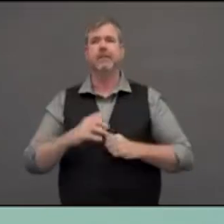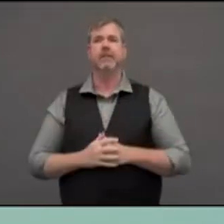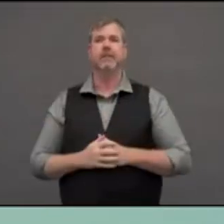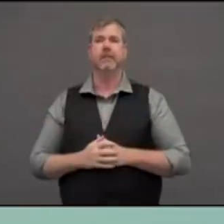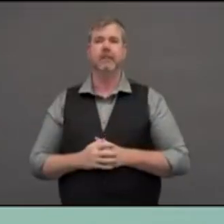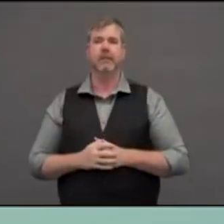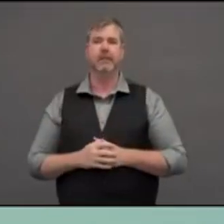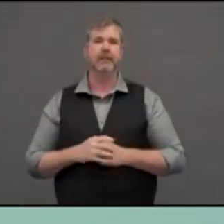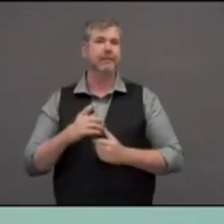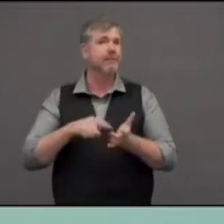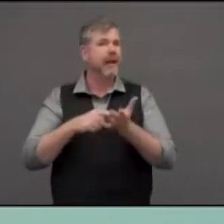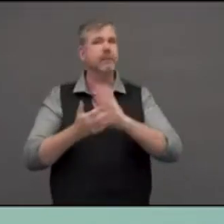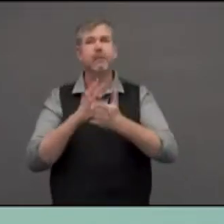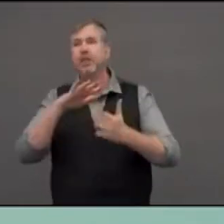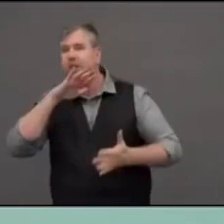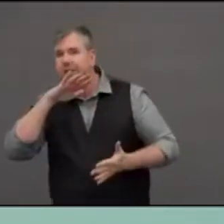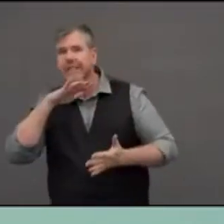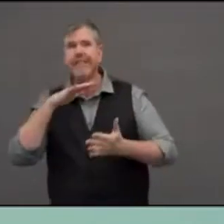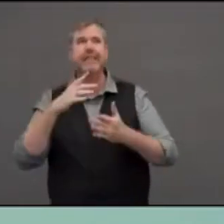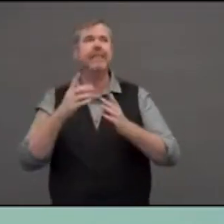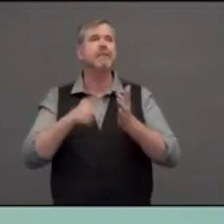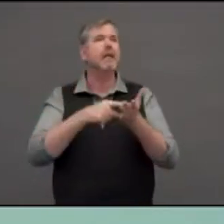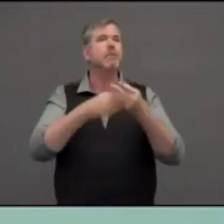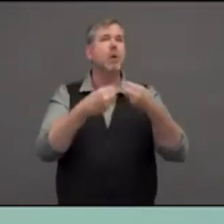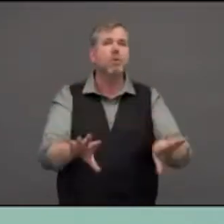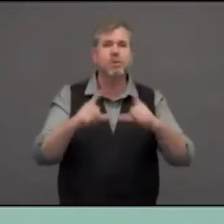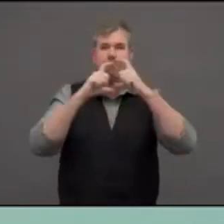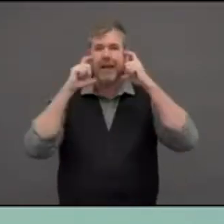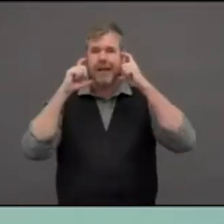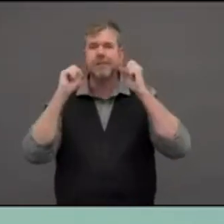Anything can happen with the face covering. So,